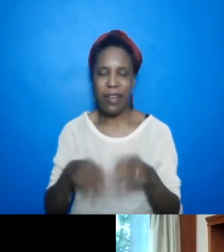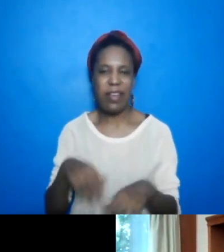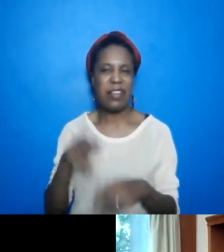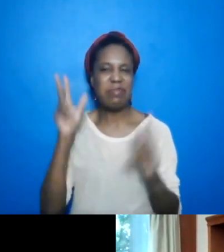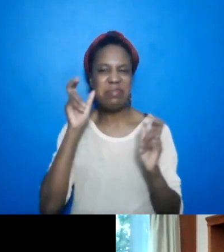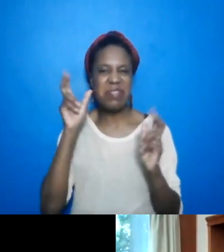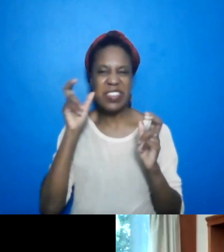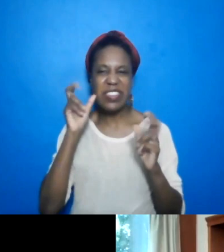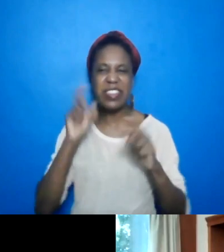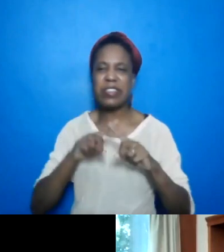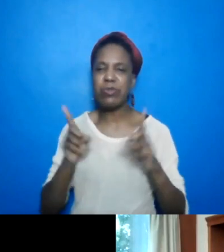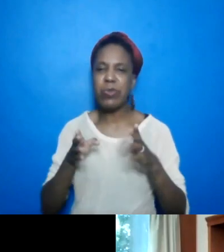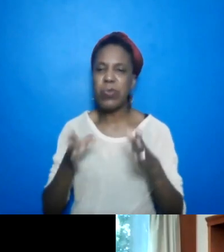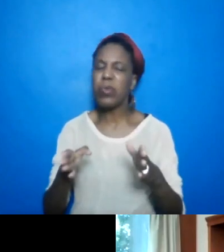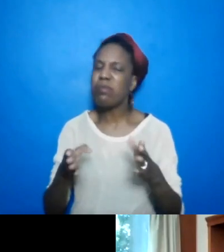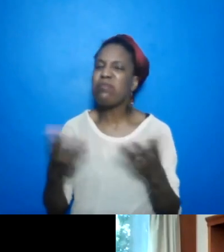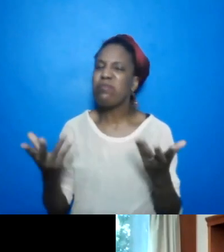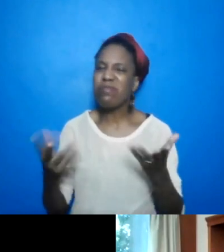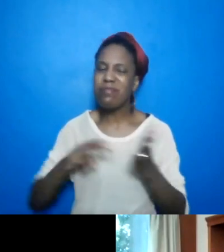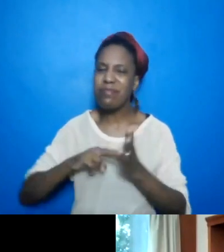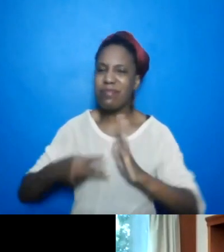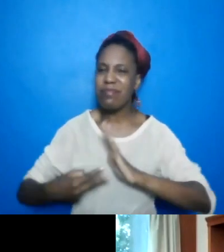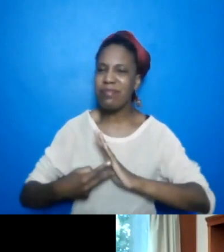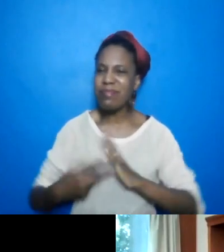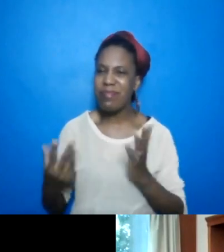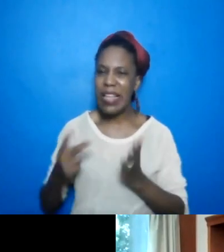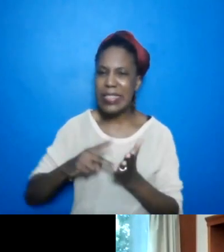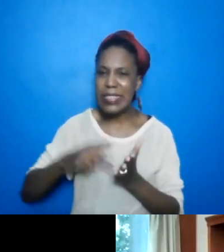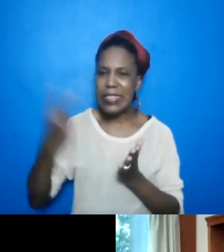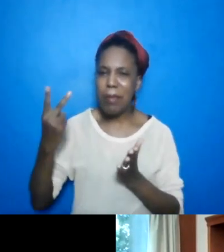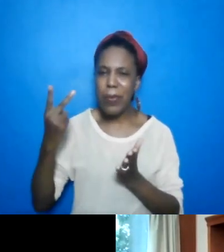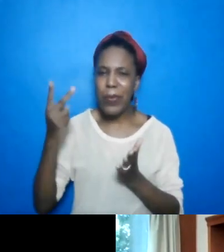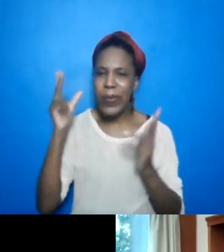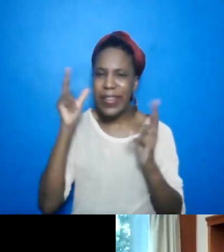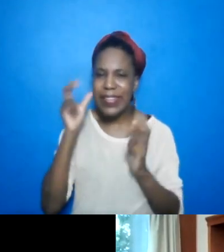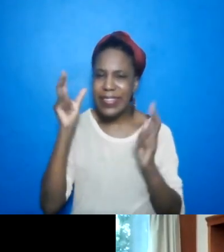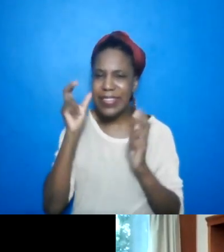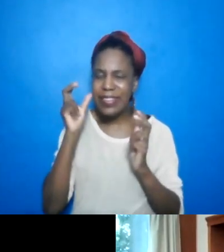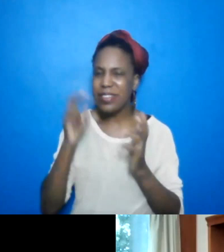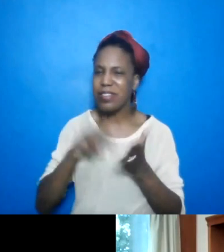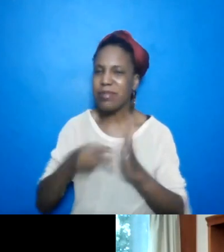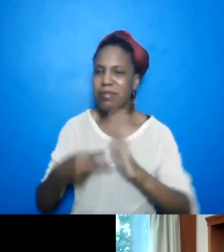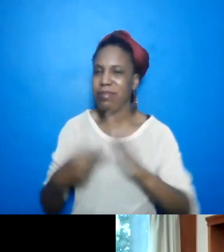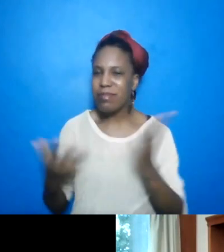listening? So double listening is a really important strategy.